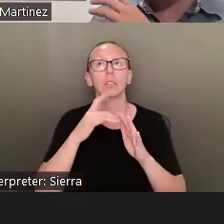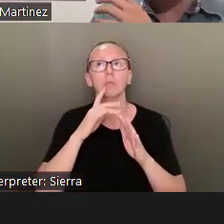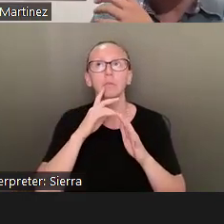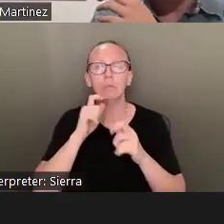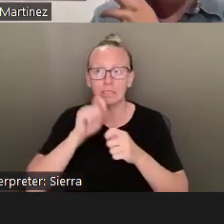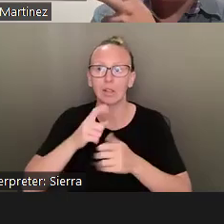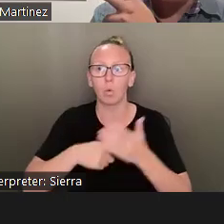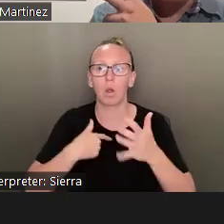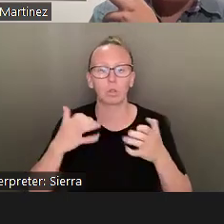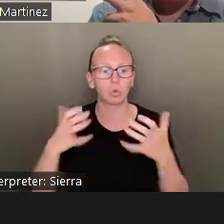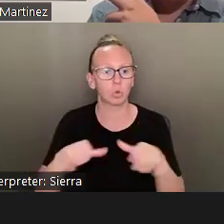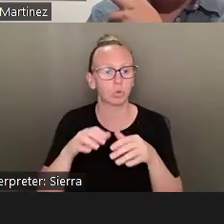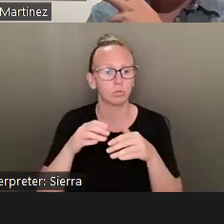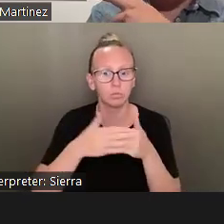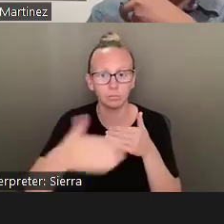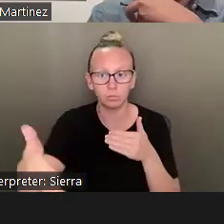forward.